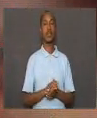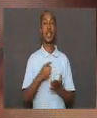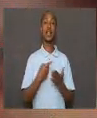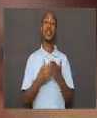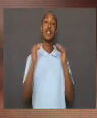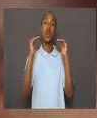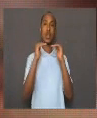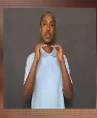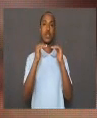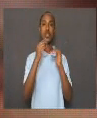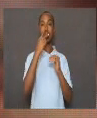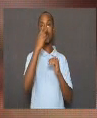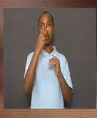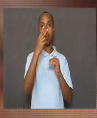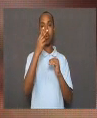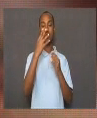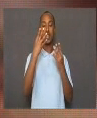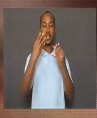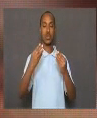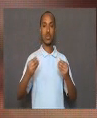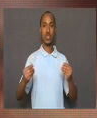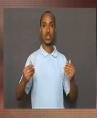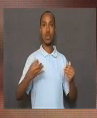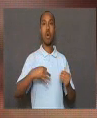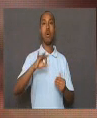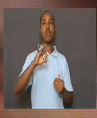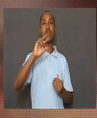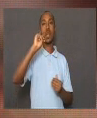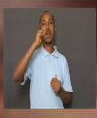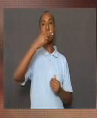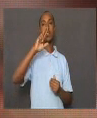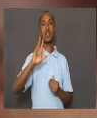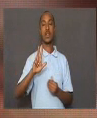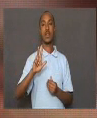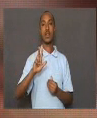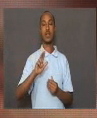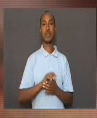This equation shows the dissociation of ammonia.